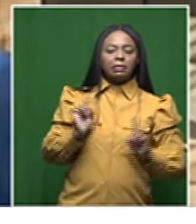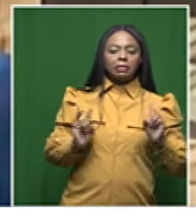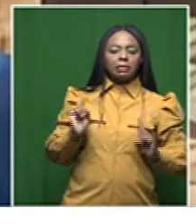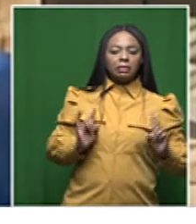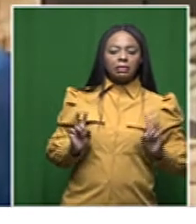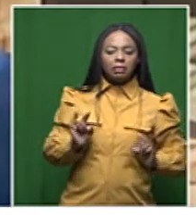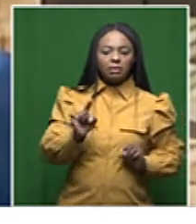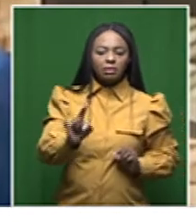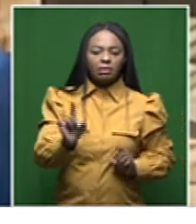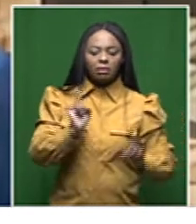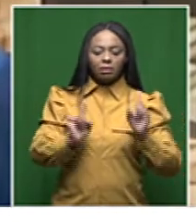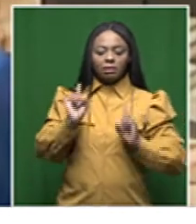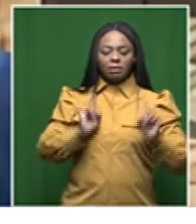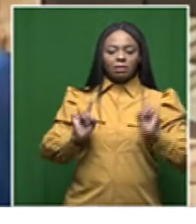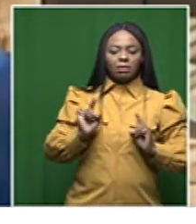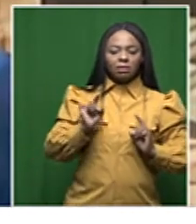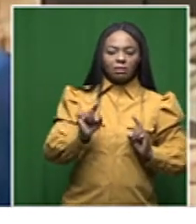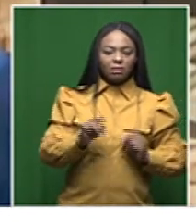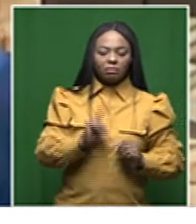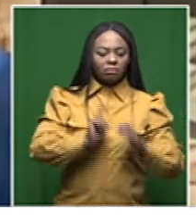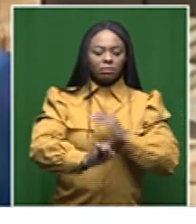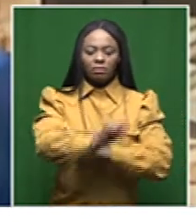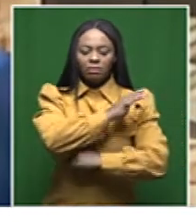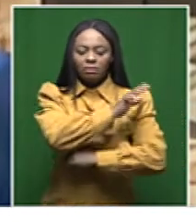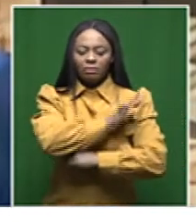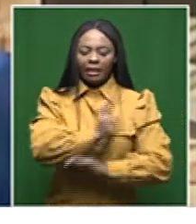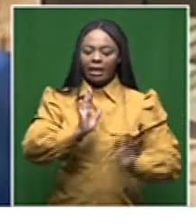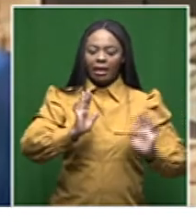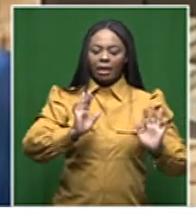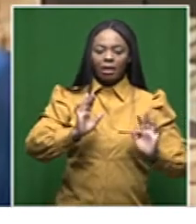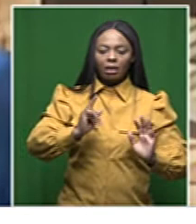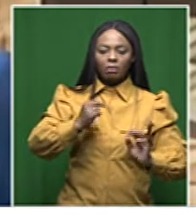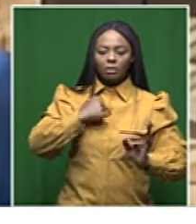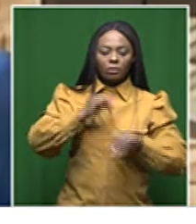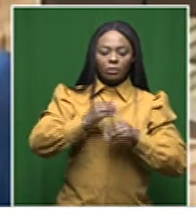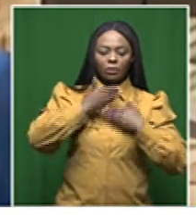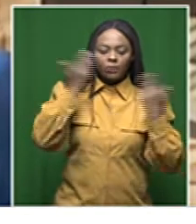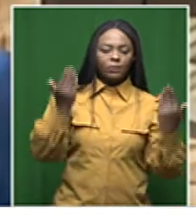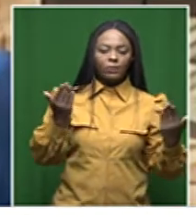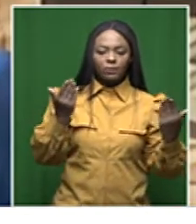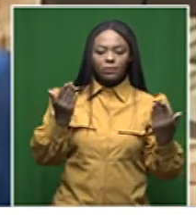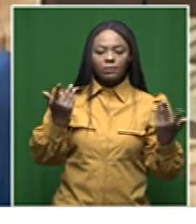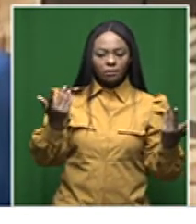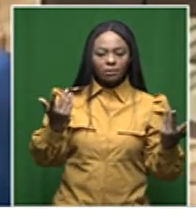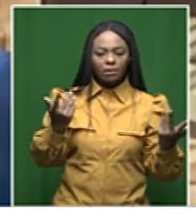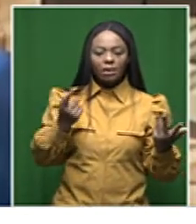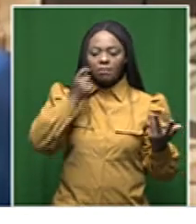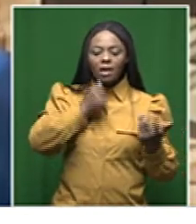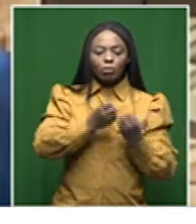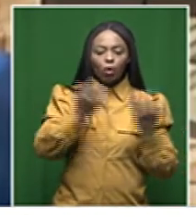to hide behind the problem for much longer. So if that's a situation and you